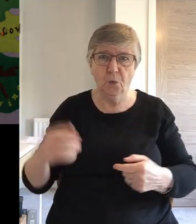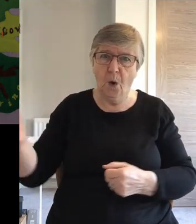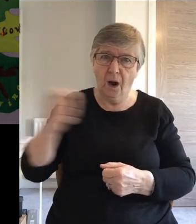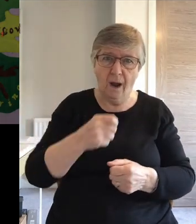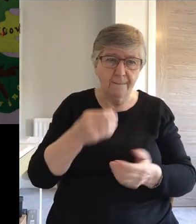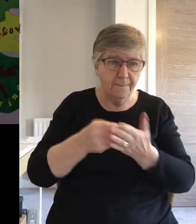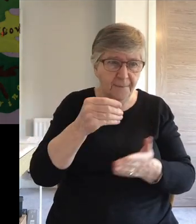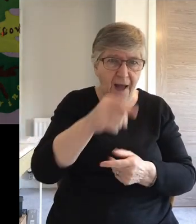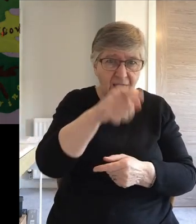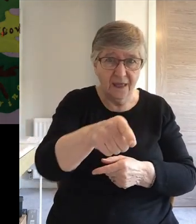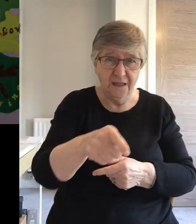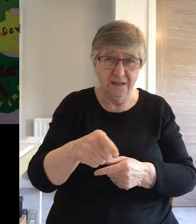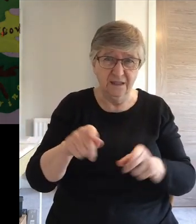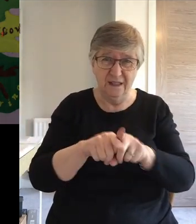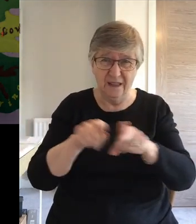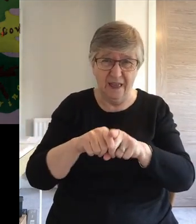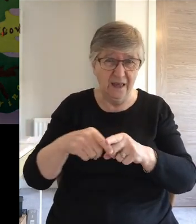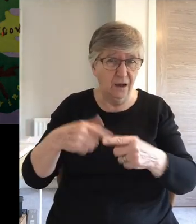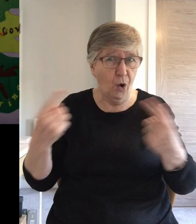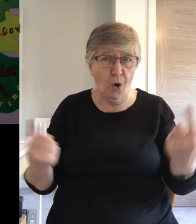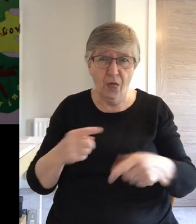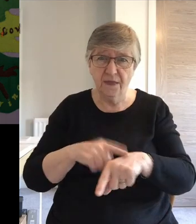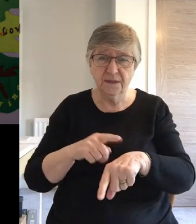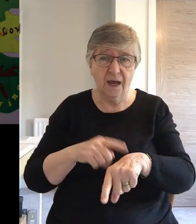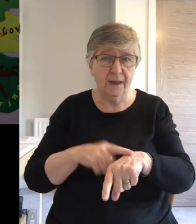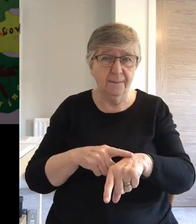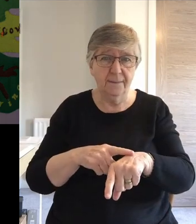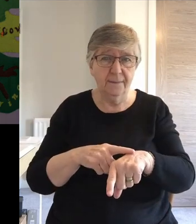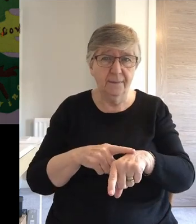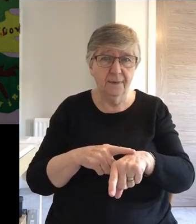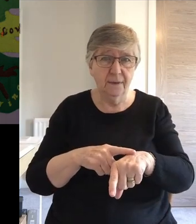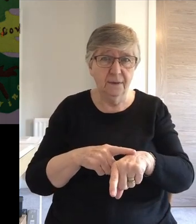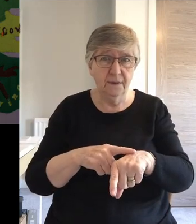and causes and products, the noise is pretty incessant.